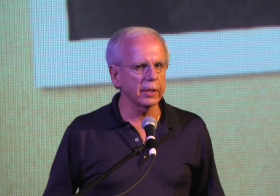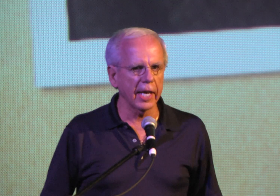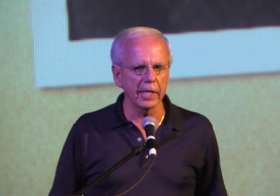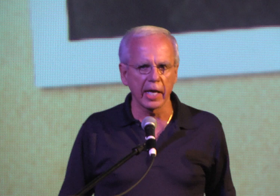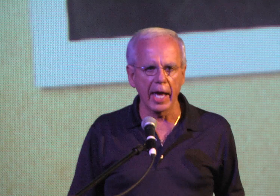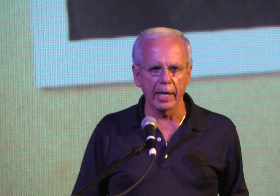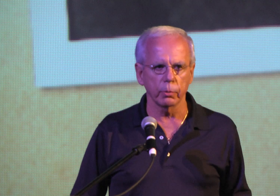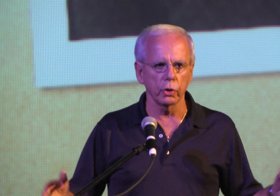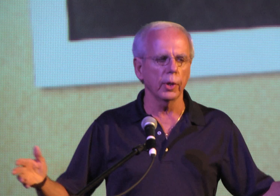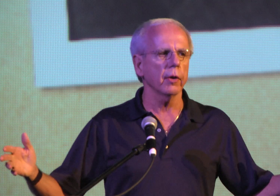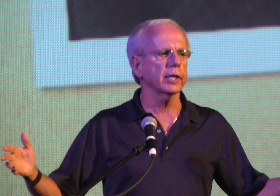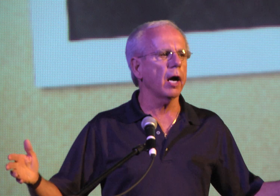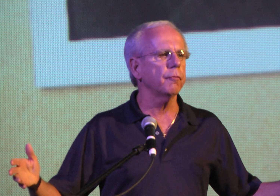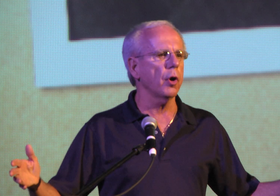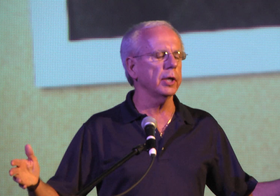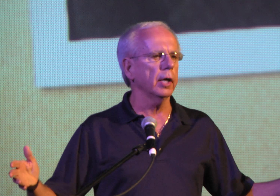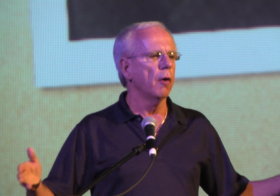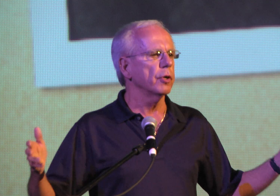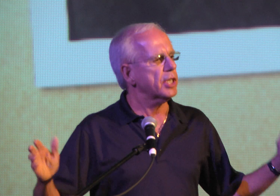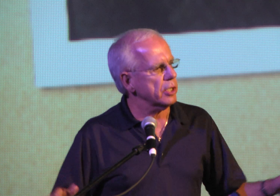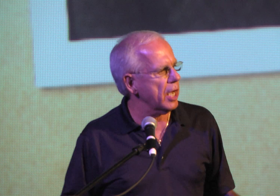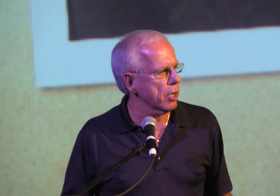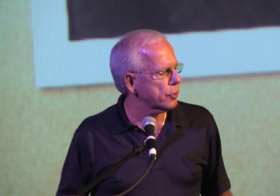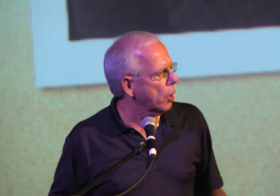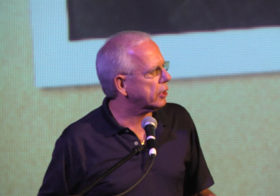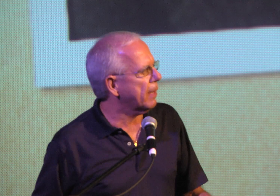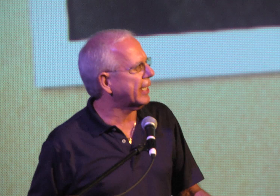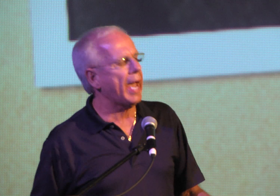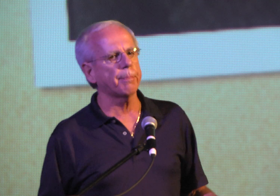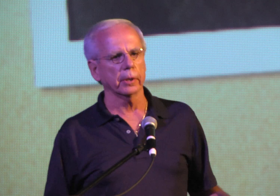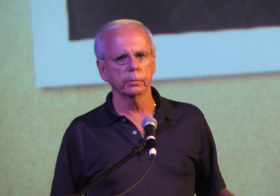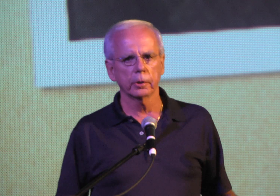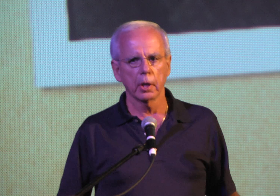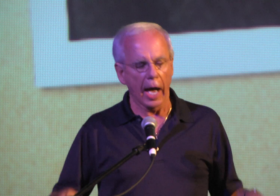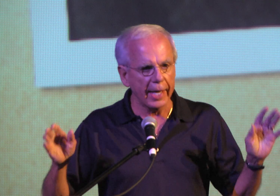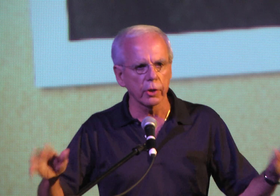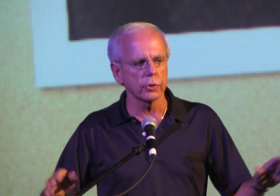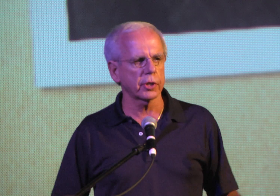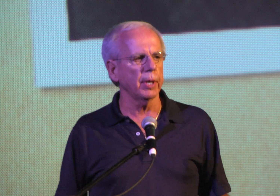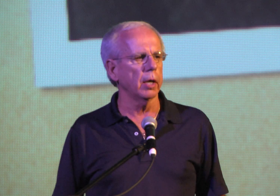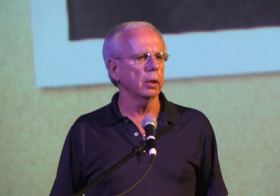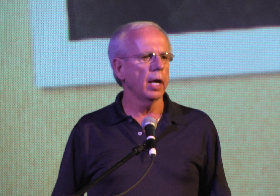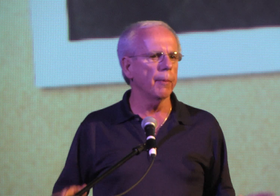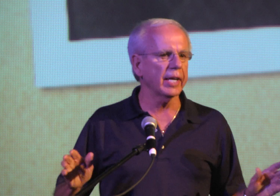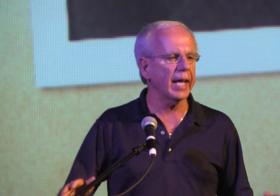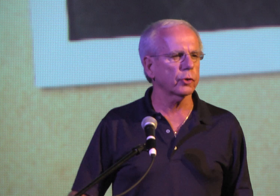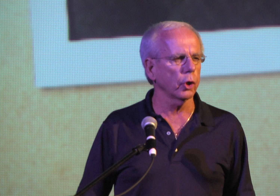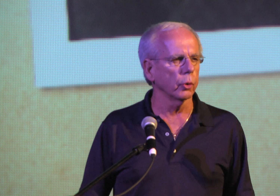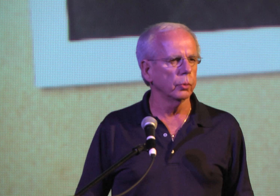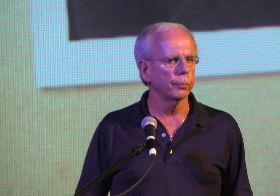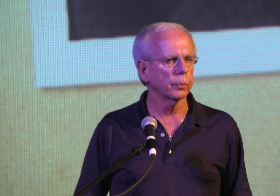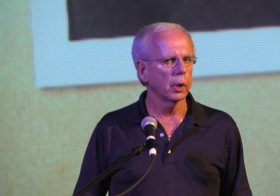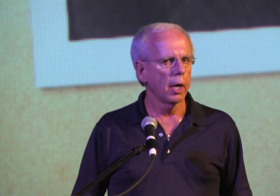When we did the ADA, you here in California, for 10 years worked to make it happen. I introduced the bill, and we got